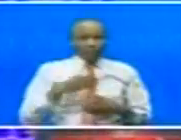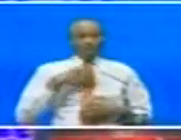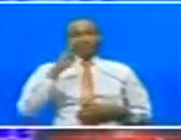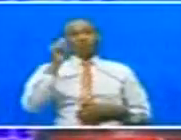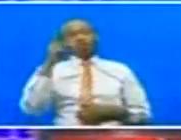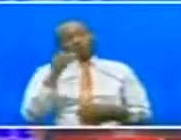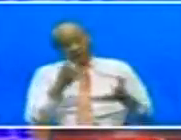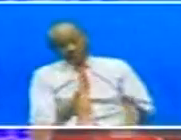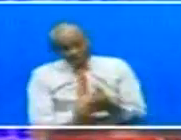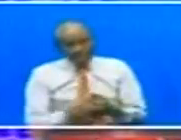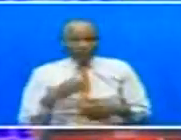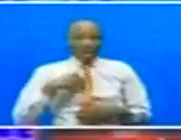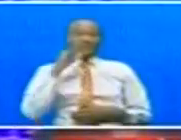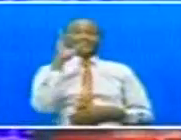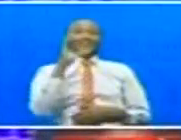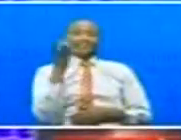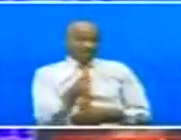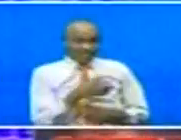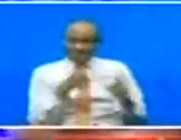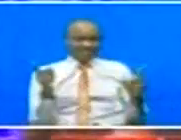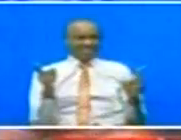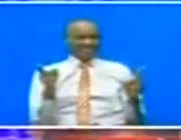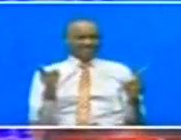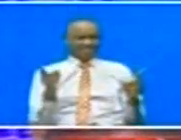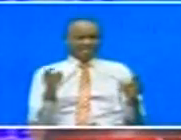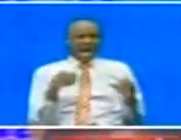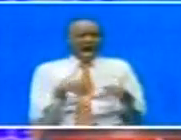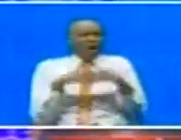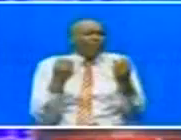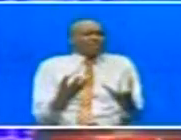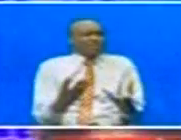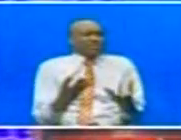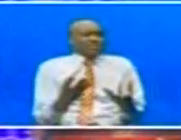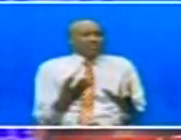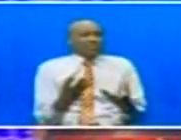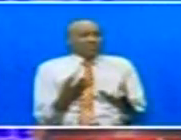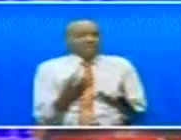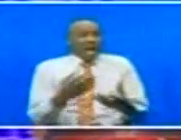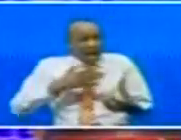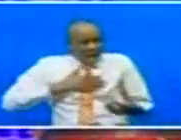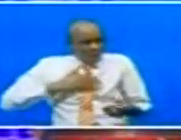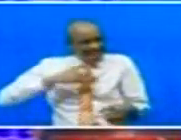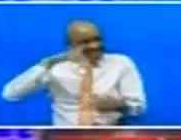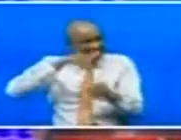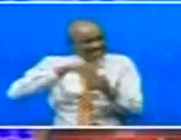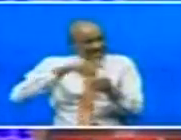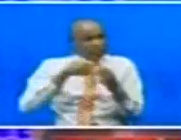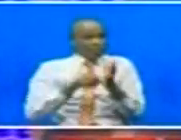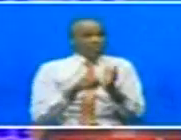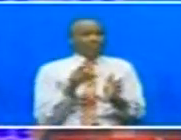here, we even have ICC here. Yeah. But how much of our internal